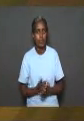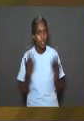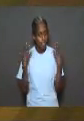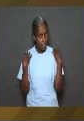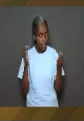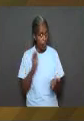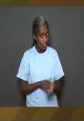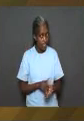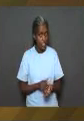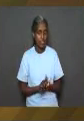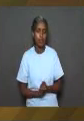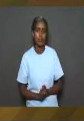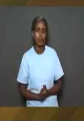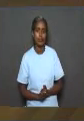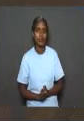Hello again.